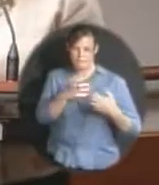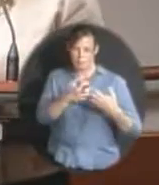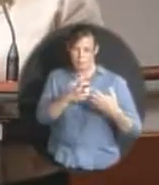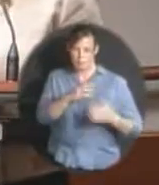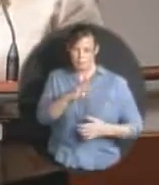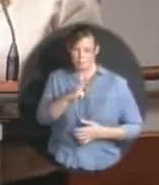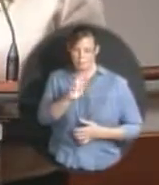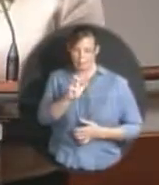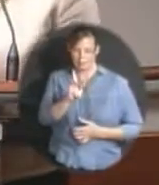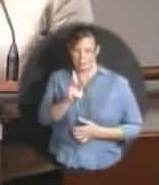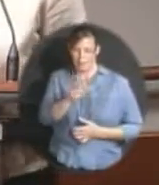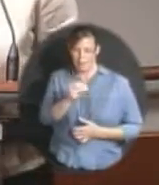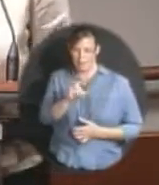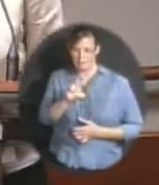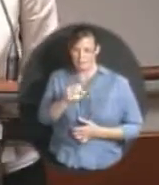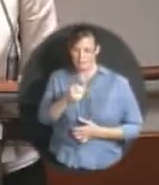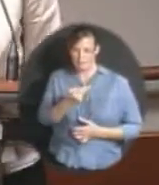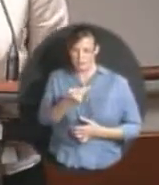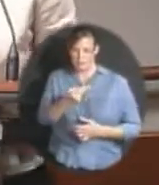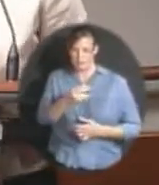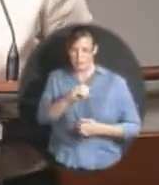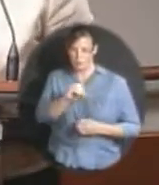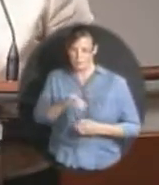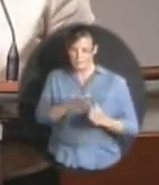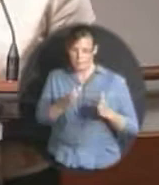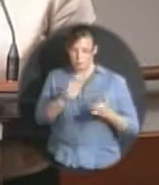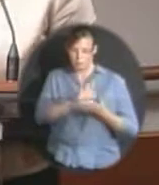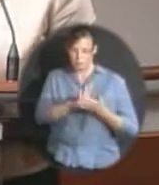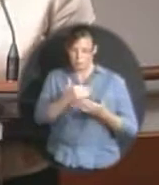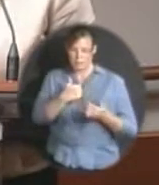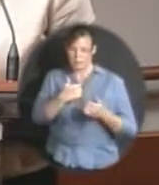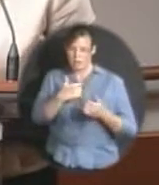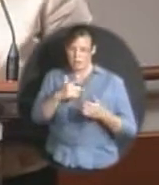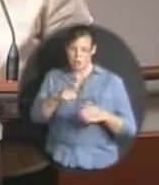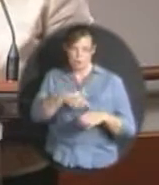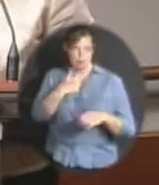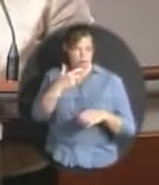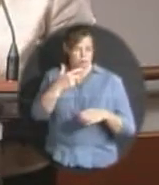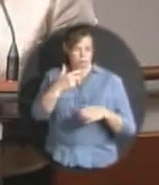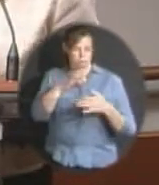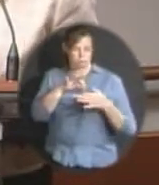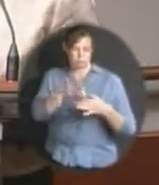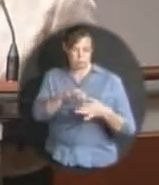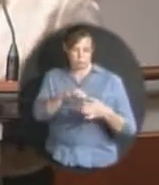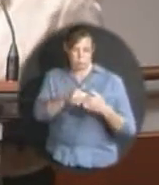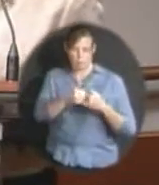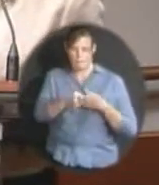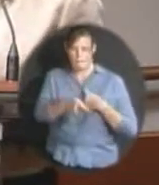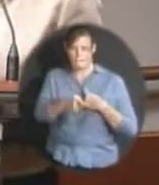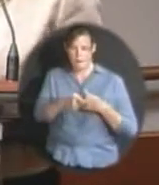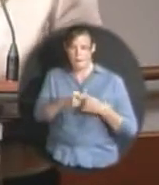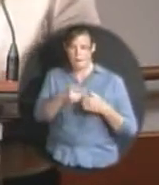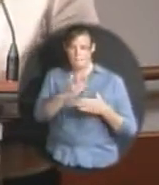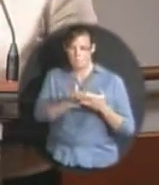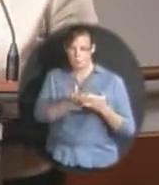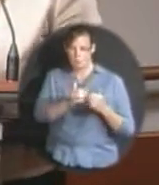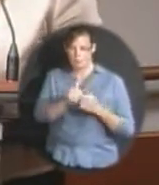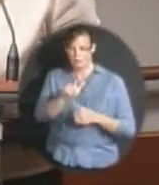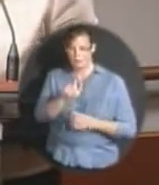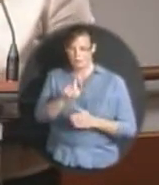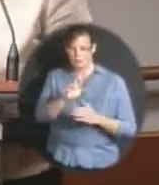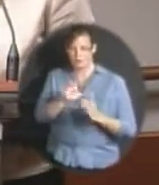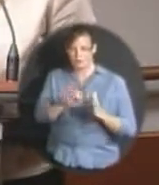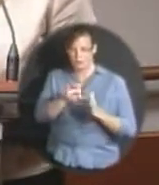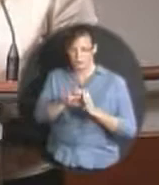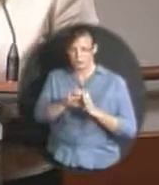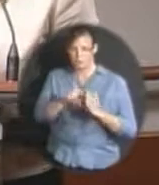& Beach. The Olathe Public Schools have a long-time partnership with Black & Beach. They annually partner with our 21st Century program to host